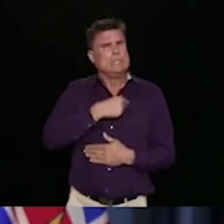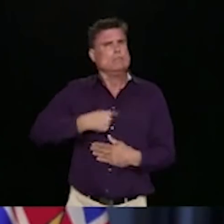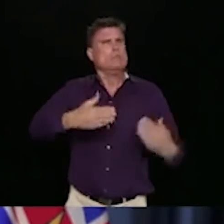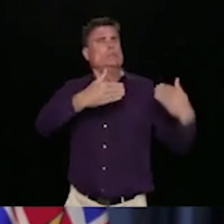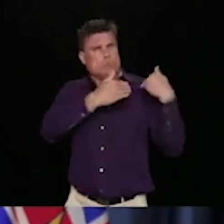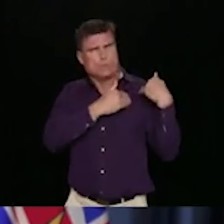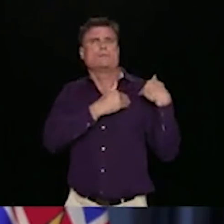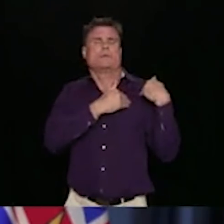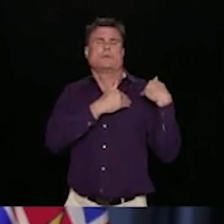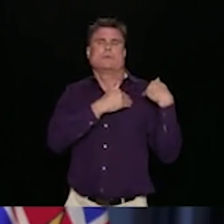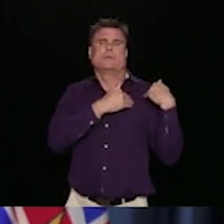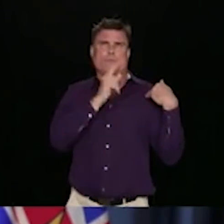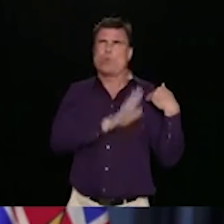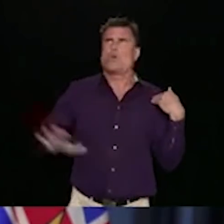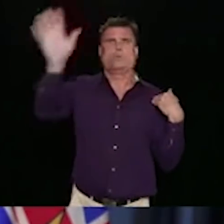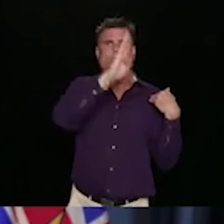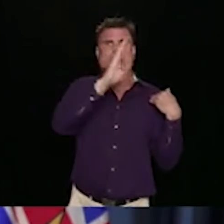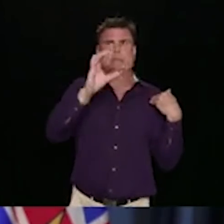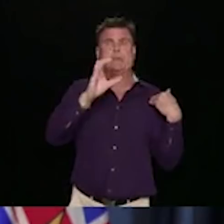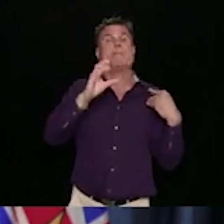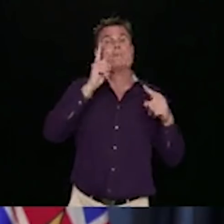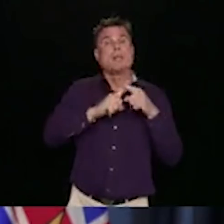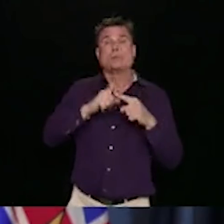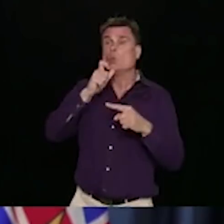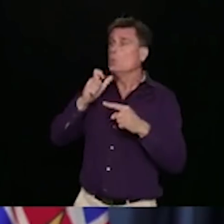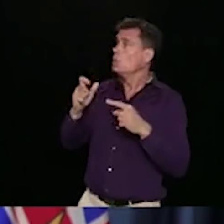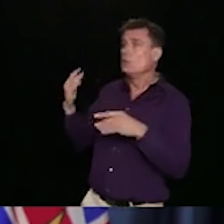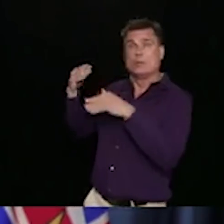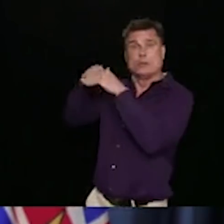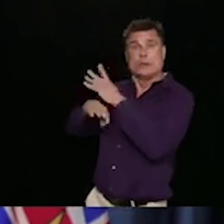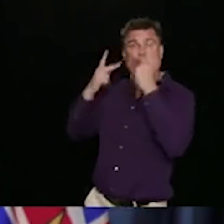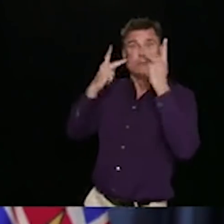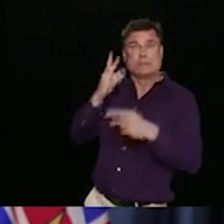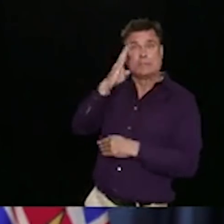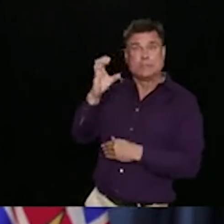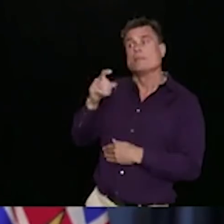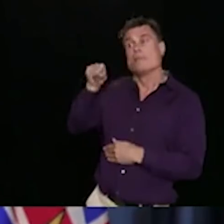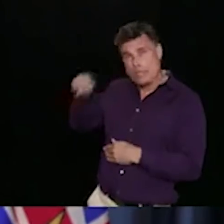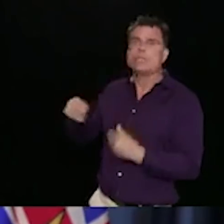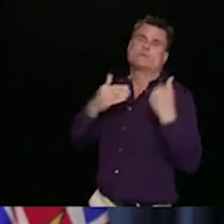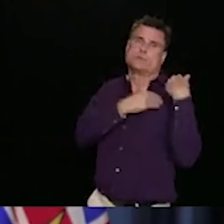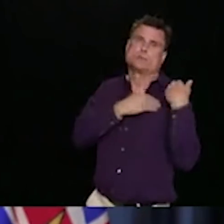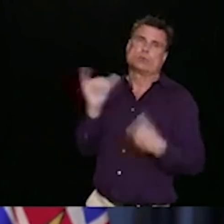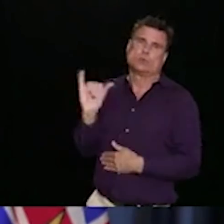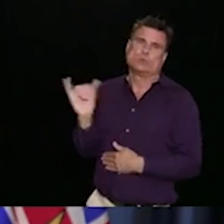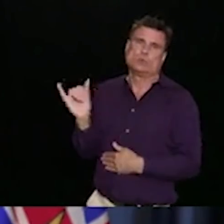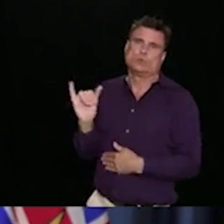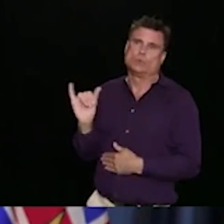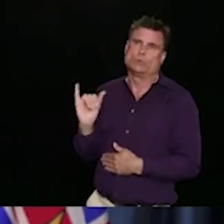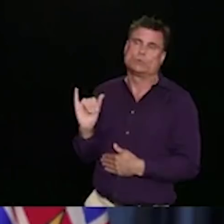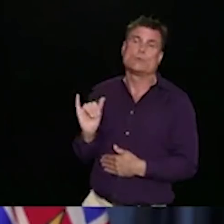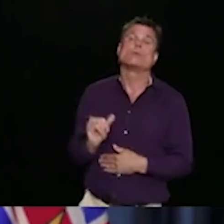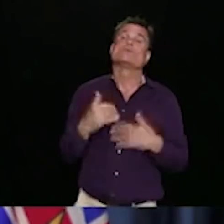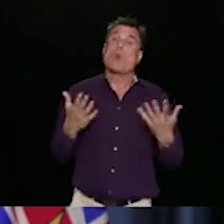legal foundation to enforce the law and to try and be fair to everybody, but also the obligation on people who might be visiting British Columbia